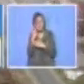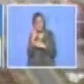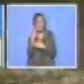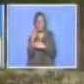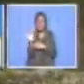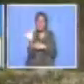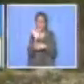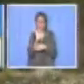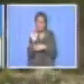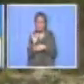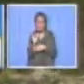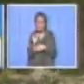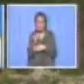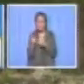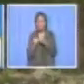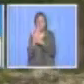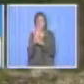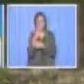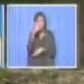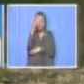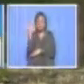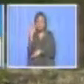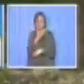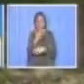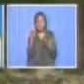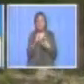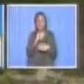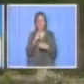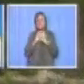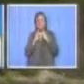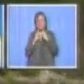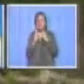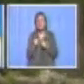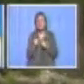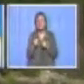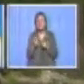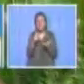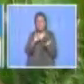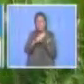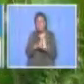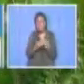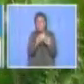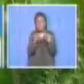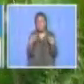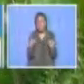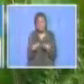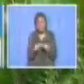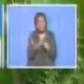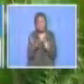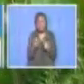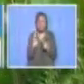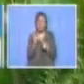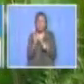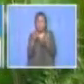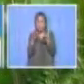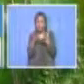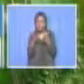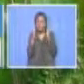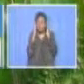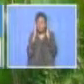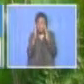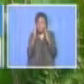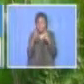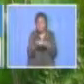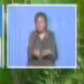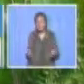flourishing pine forest. Here's the solution. These areas are where we want to focus our main protection in the